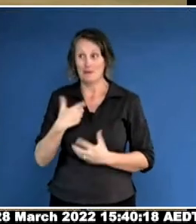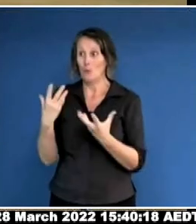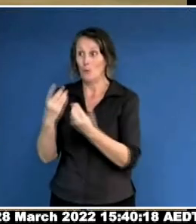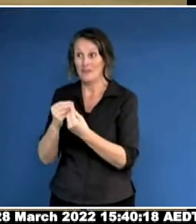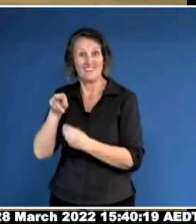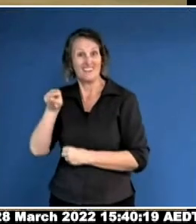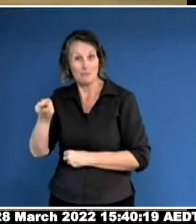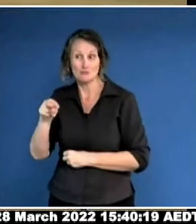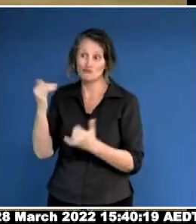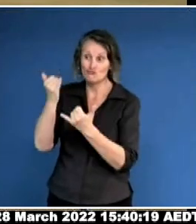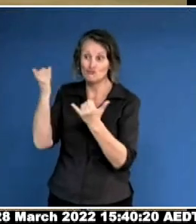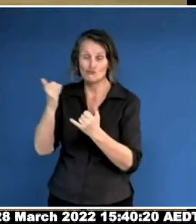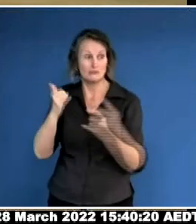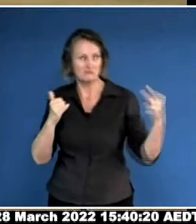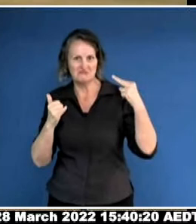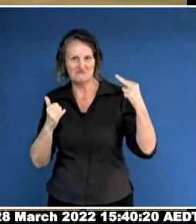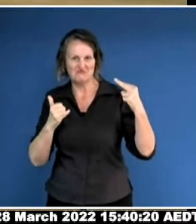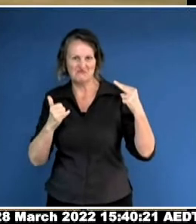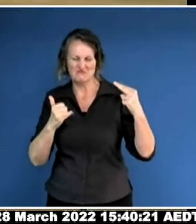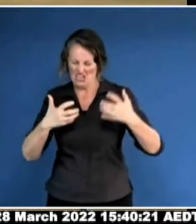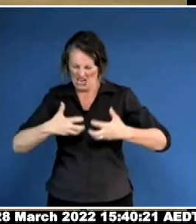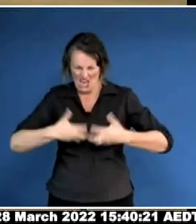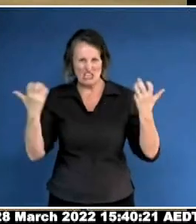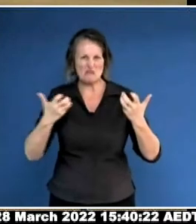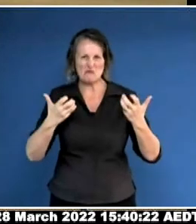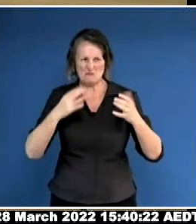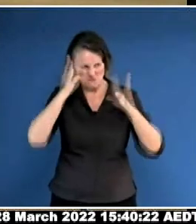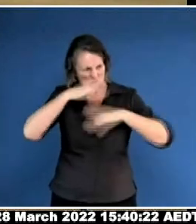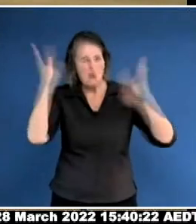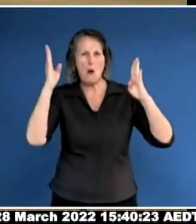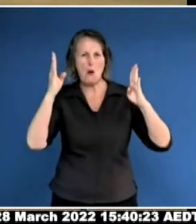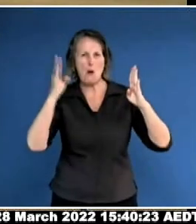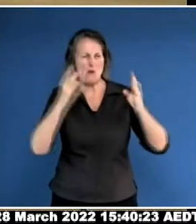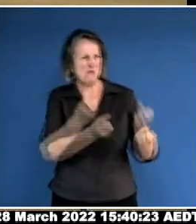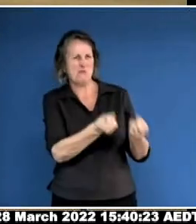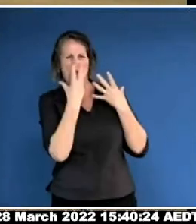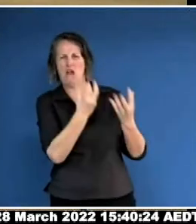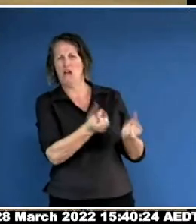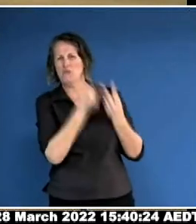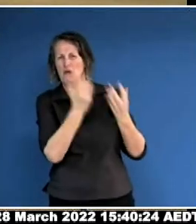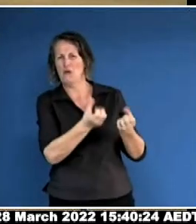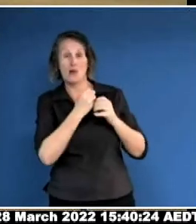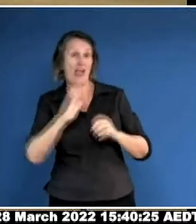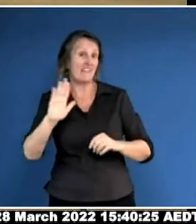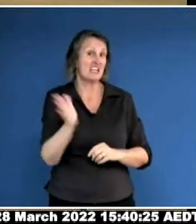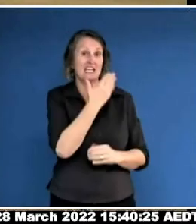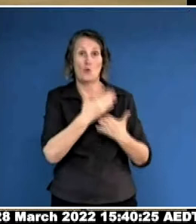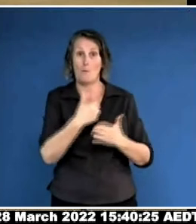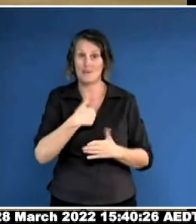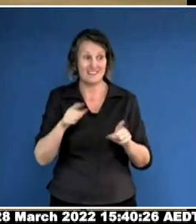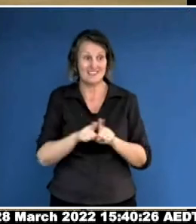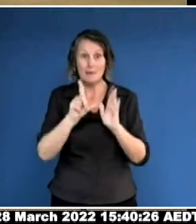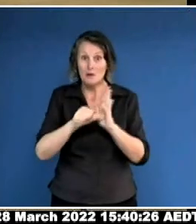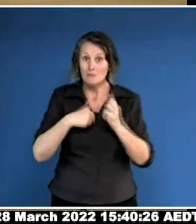really, really angry, freaked out, yelled at me, called me names. He yelled at me and hit me while I was driving the